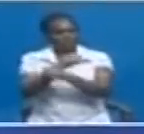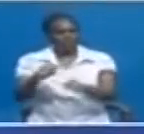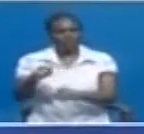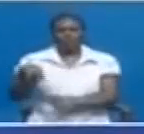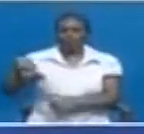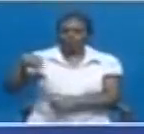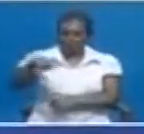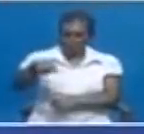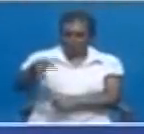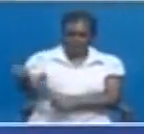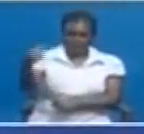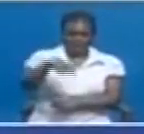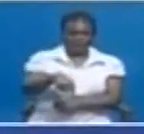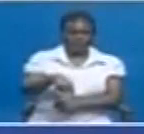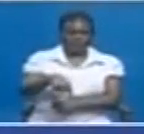to reach the facility.